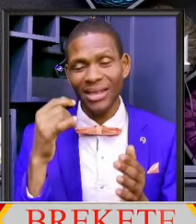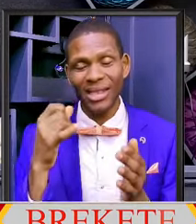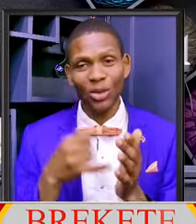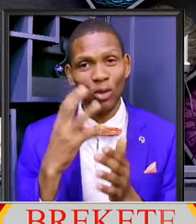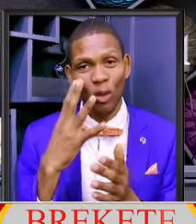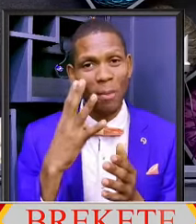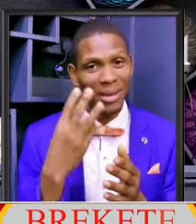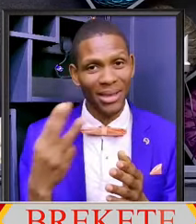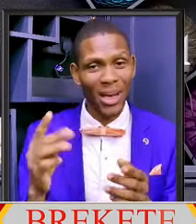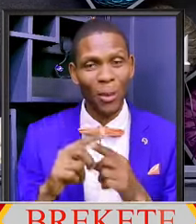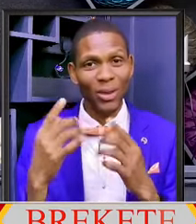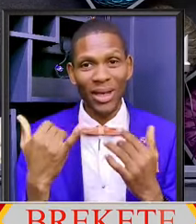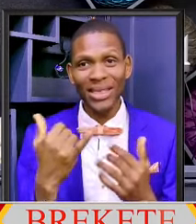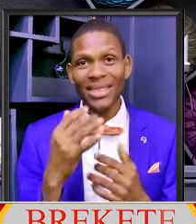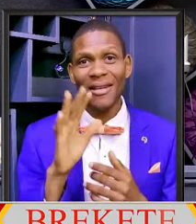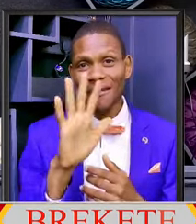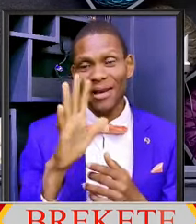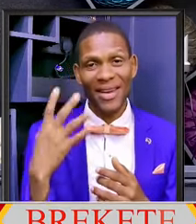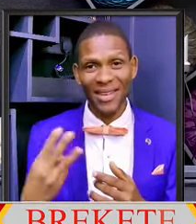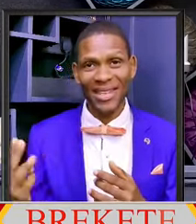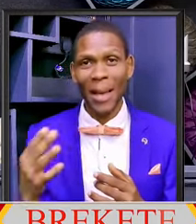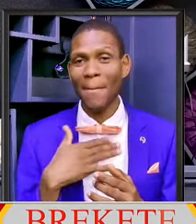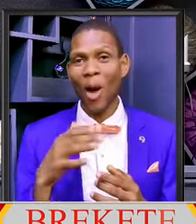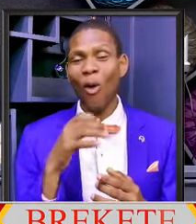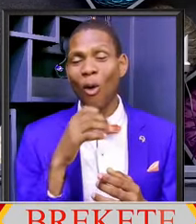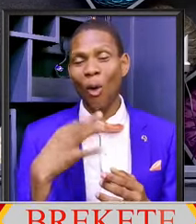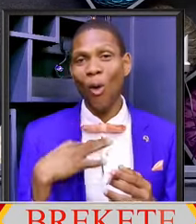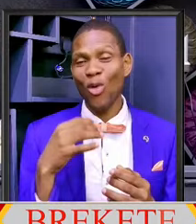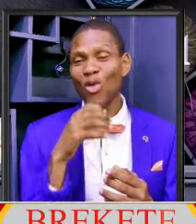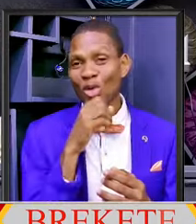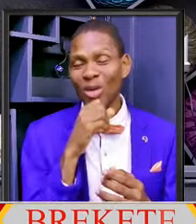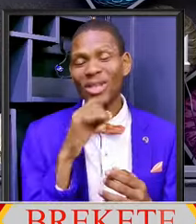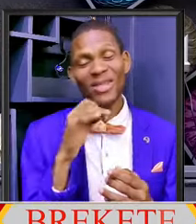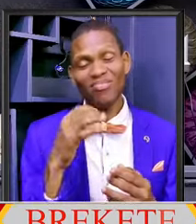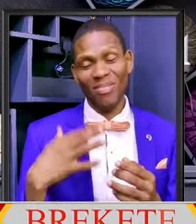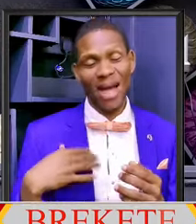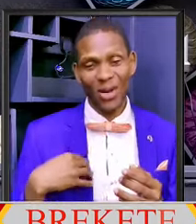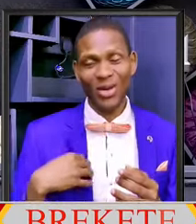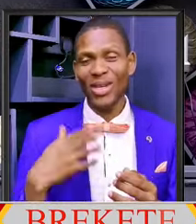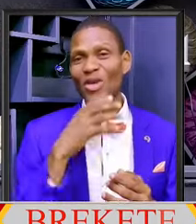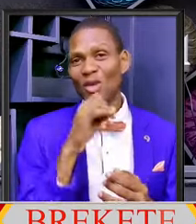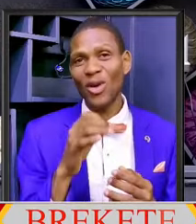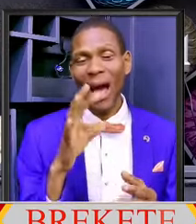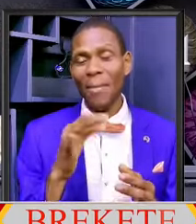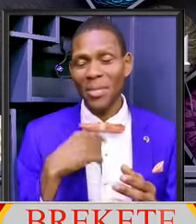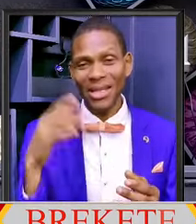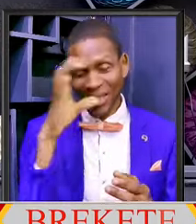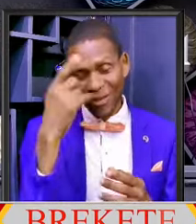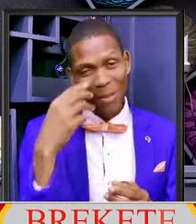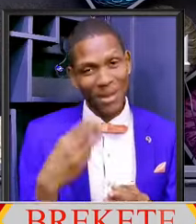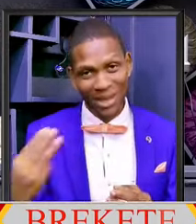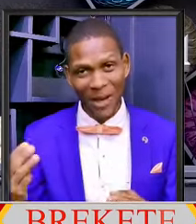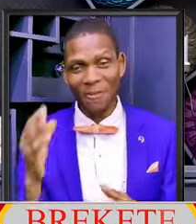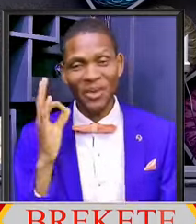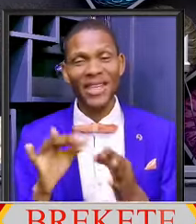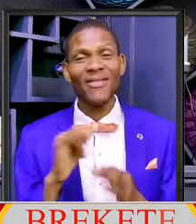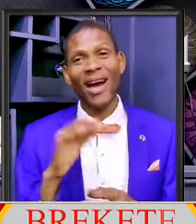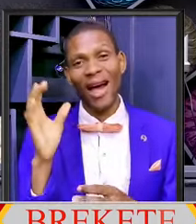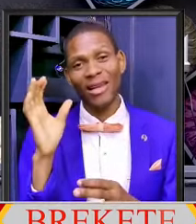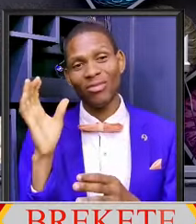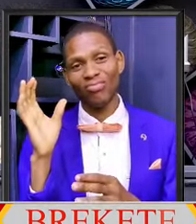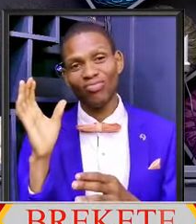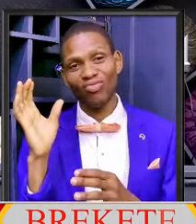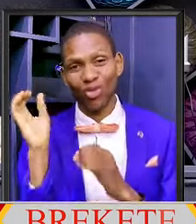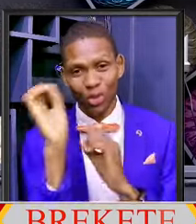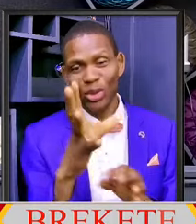or five. But my clothes don't hold, and they look for material. Mm. If I throw, she